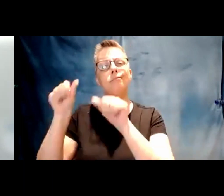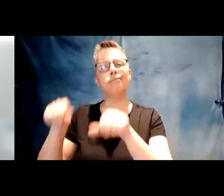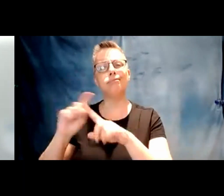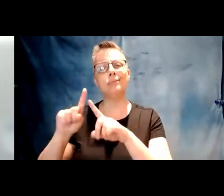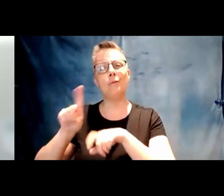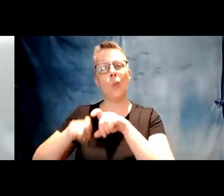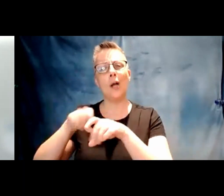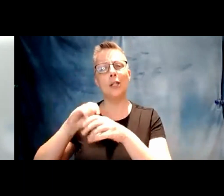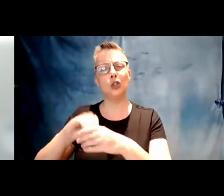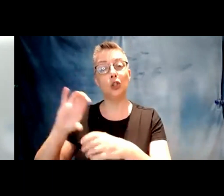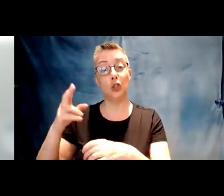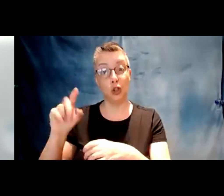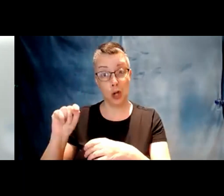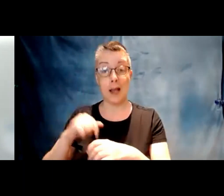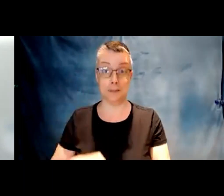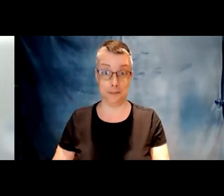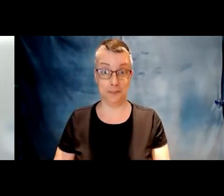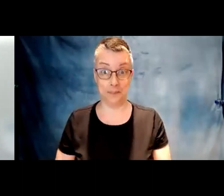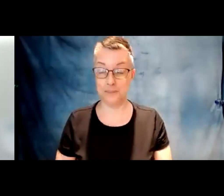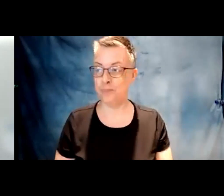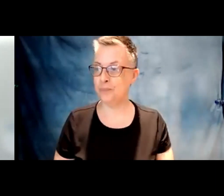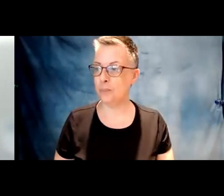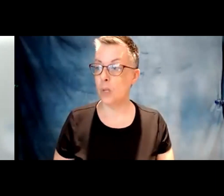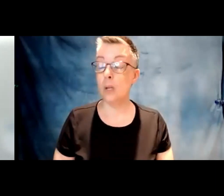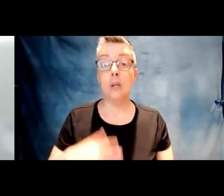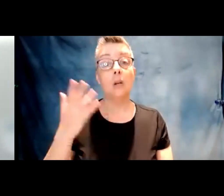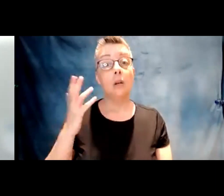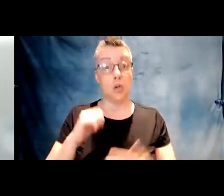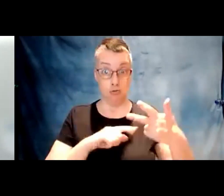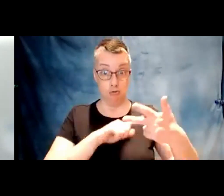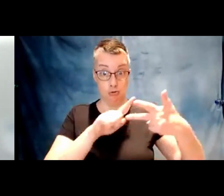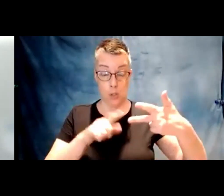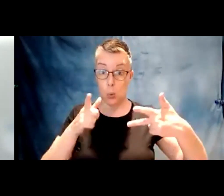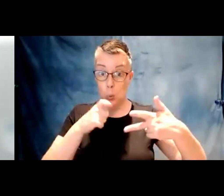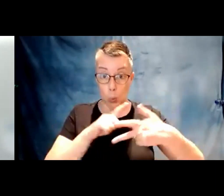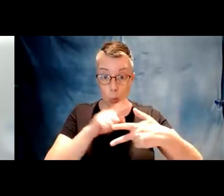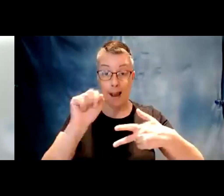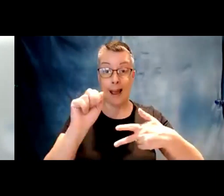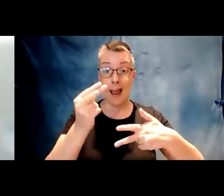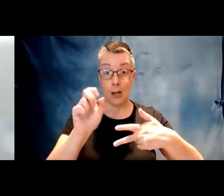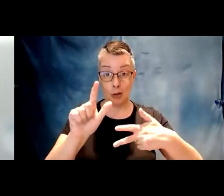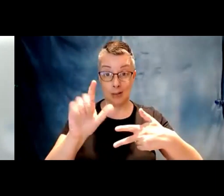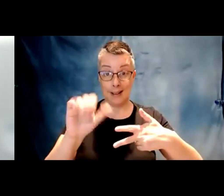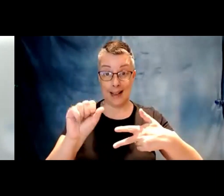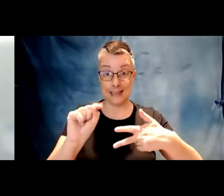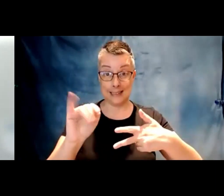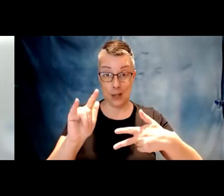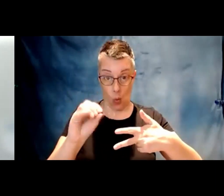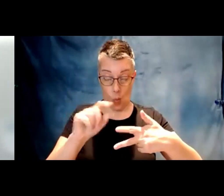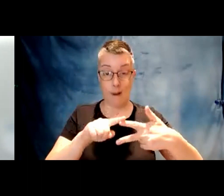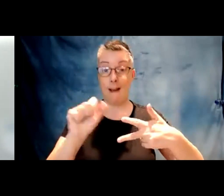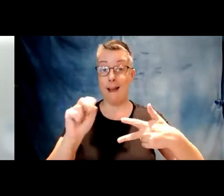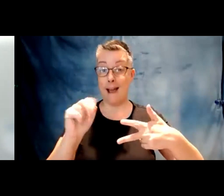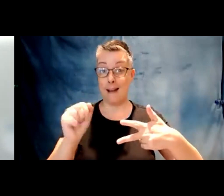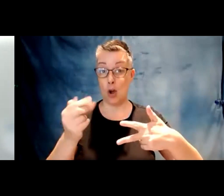we're going to cover today. So our three panelists today are Angel Castillo, Ana Hernandez, and